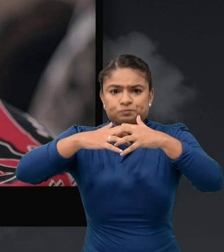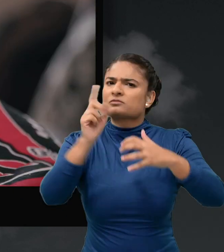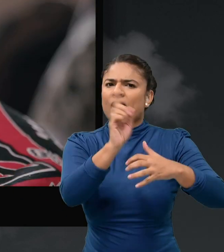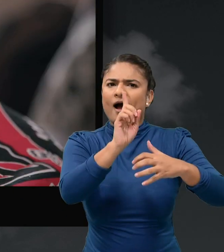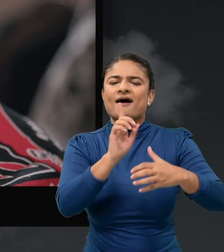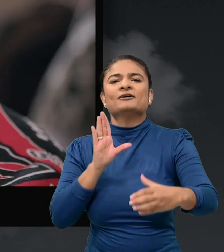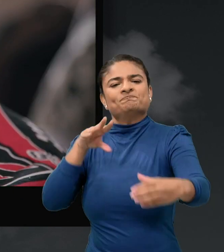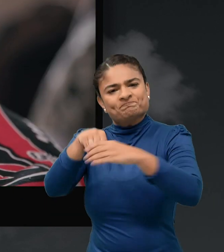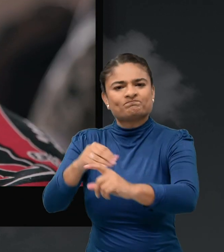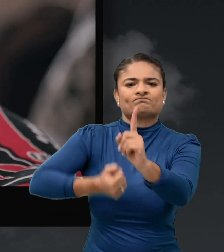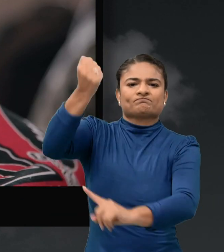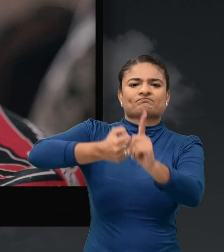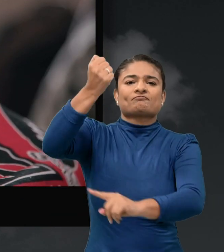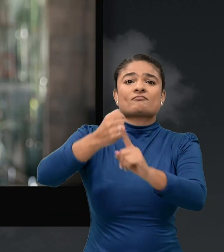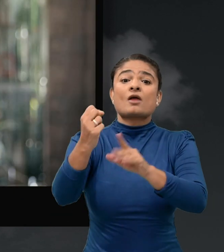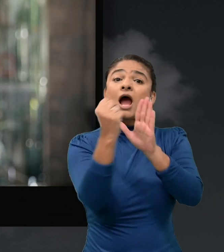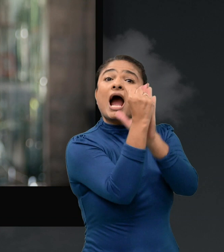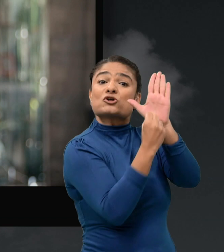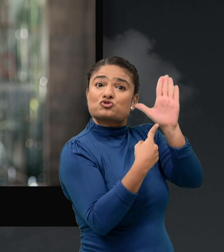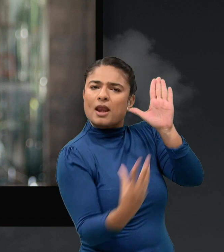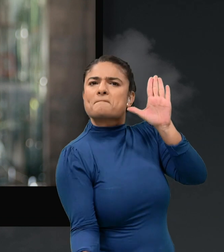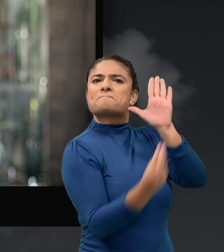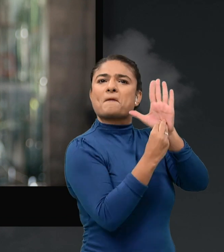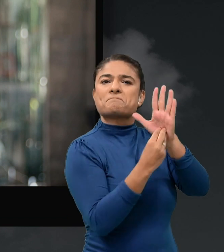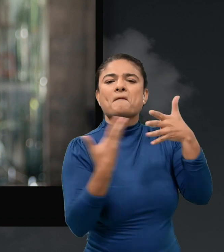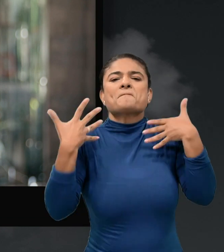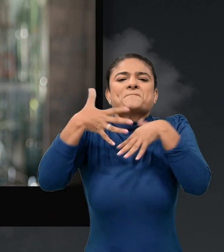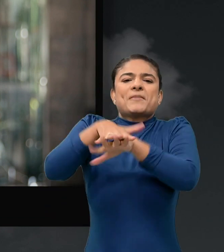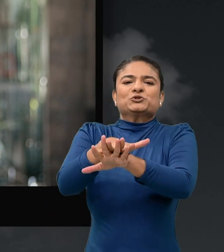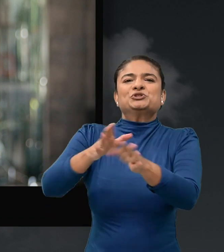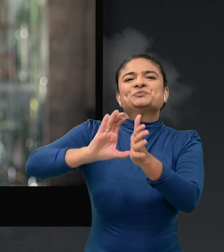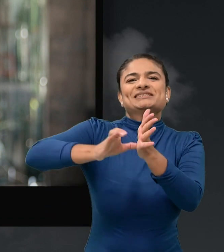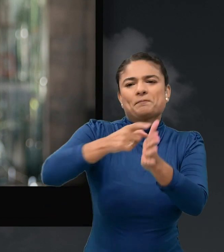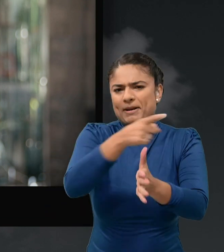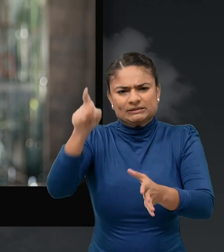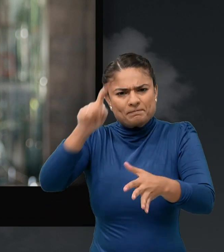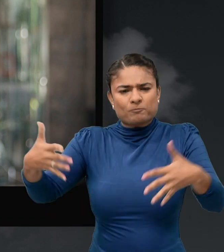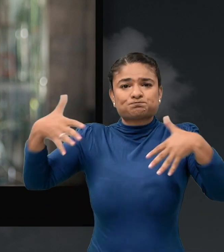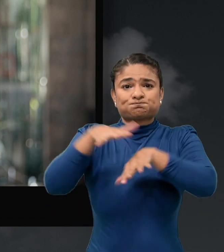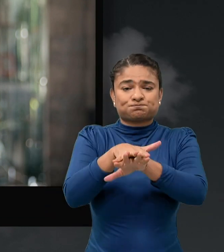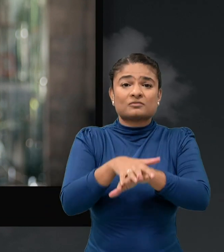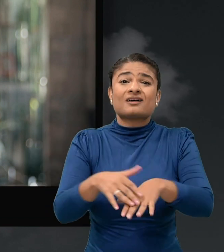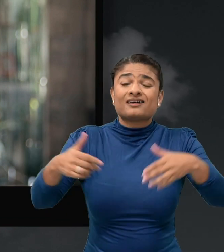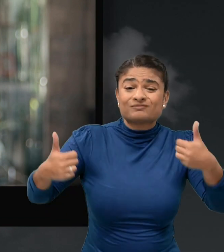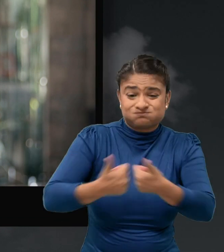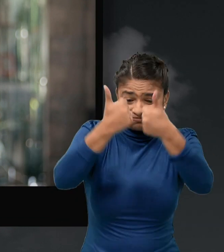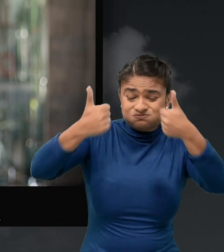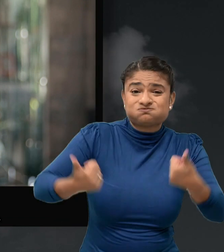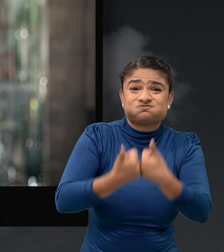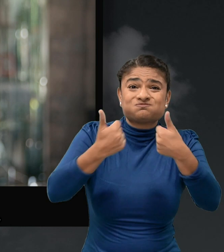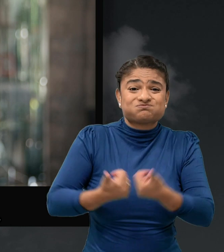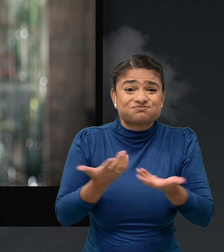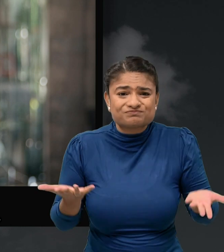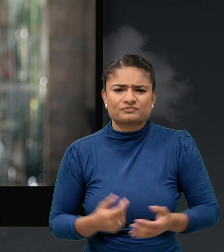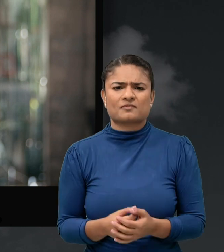own. When we started off the agenda of mainstreaming disability, the issue was